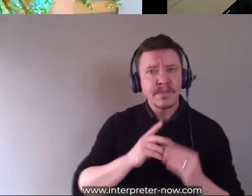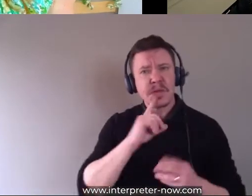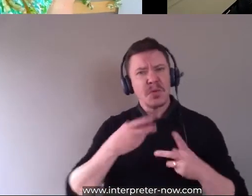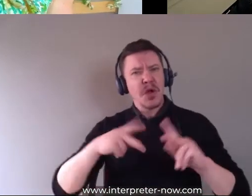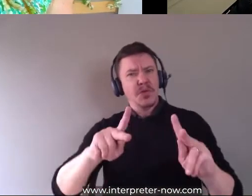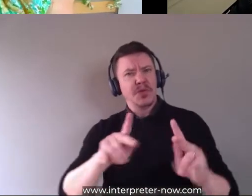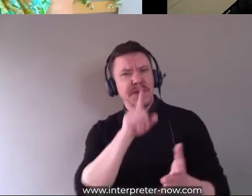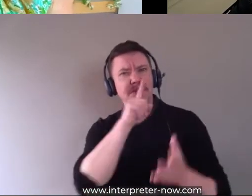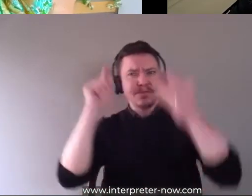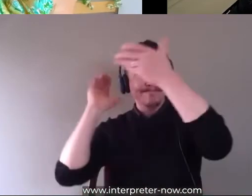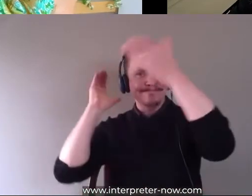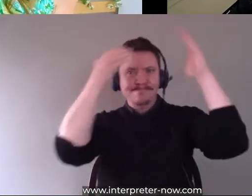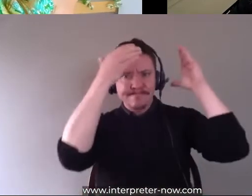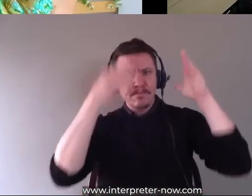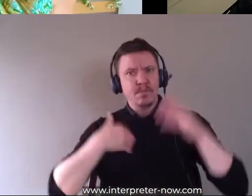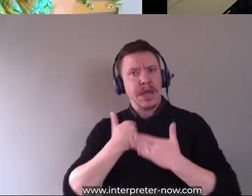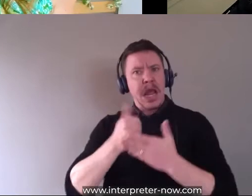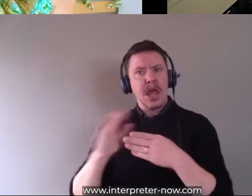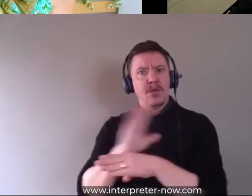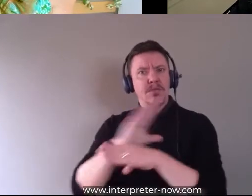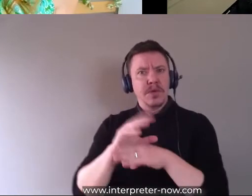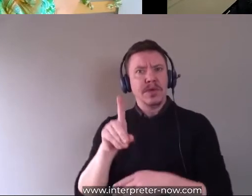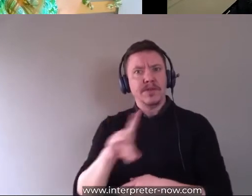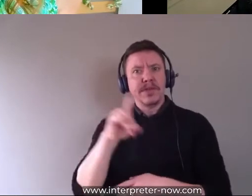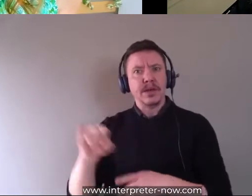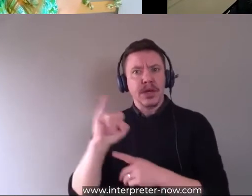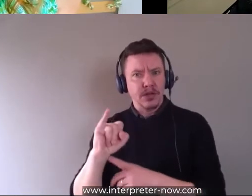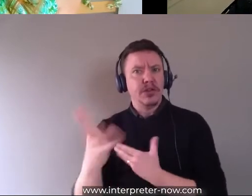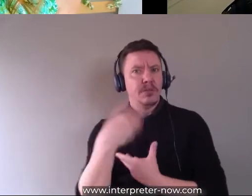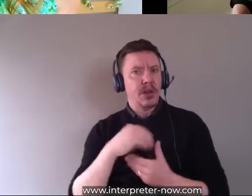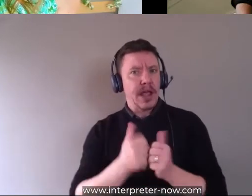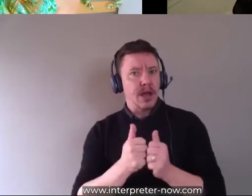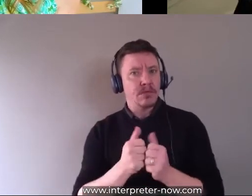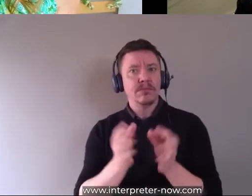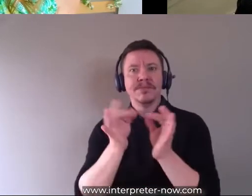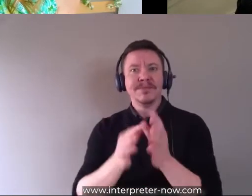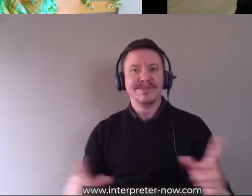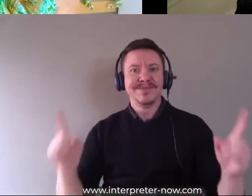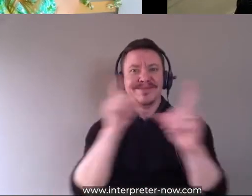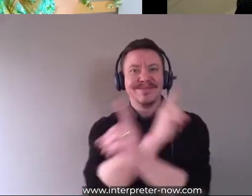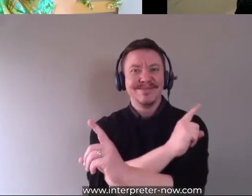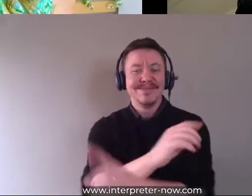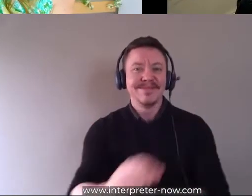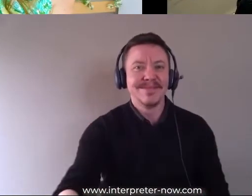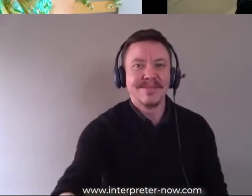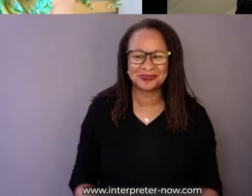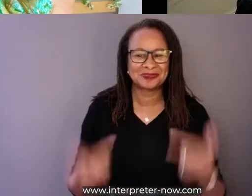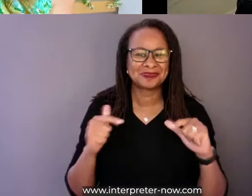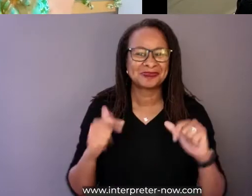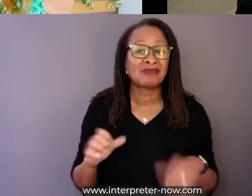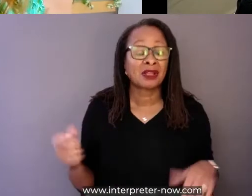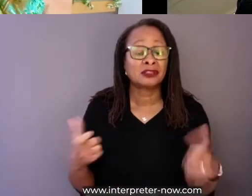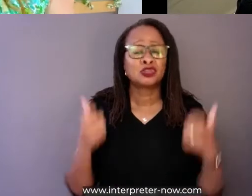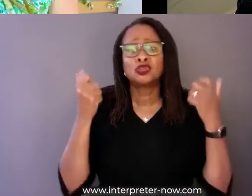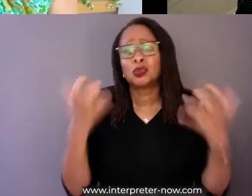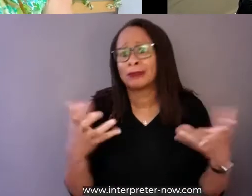move the industry when it comes to diversity, equity, and inclusion and belonging? Oh, there are so many, and I wish that we had so